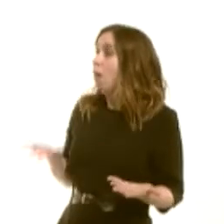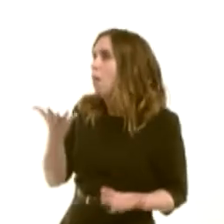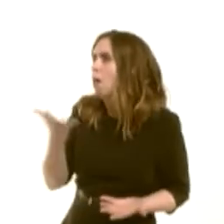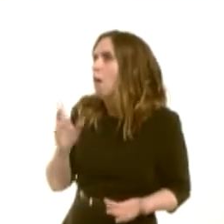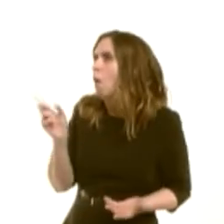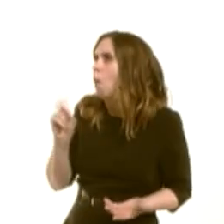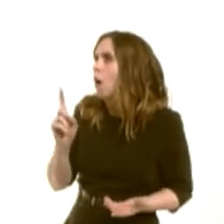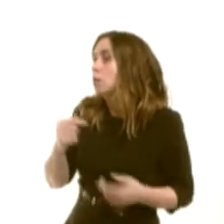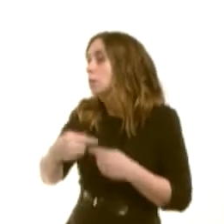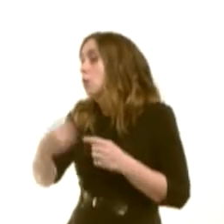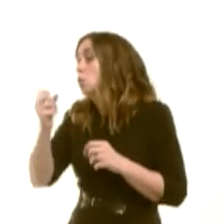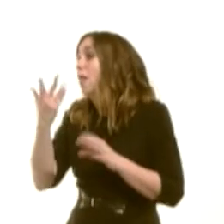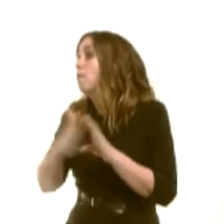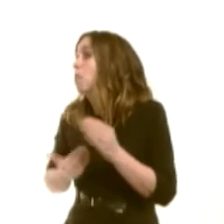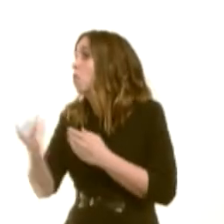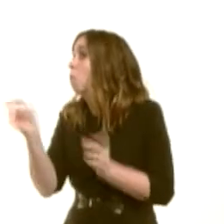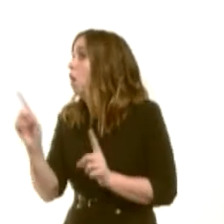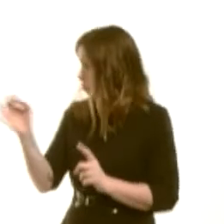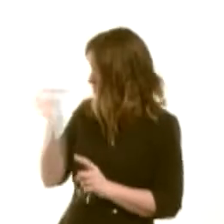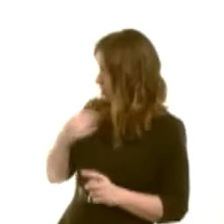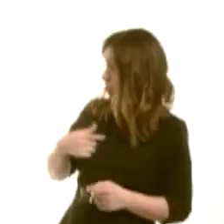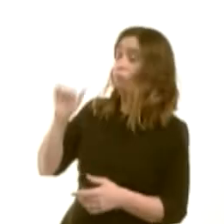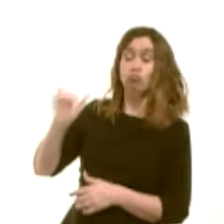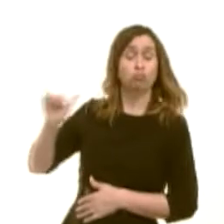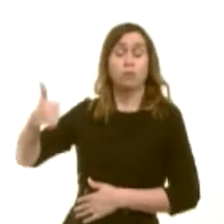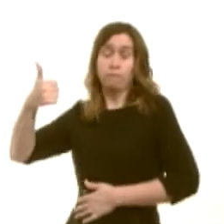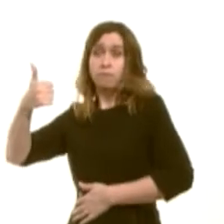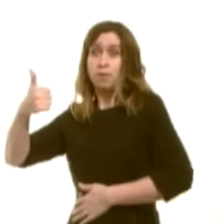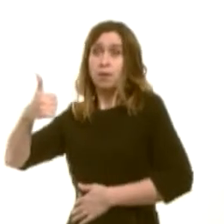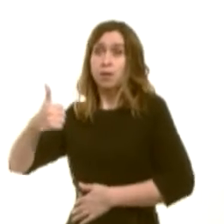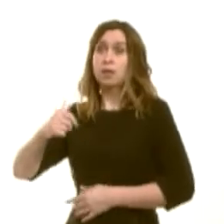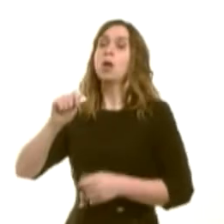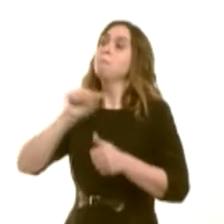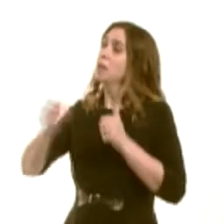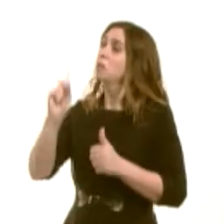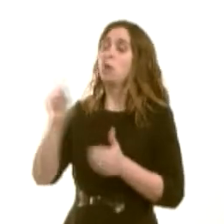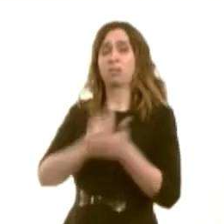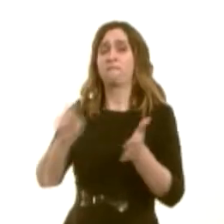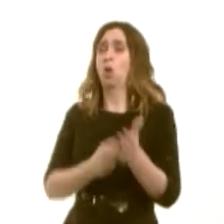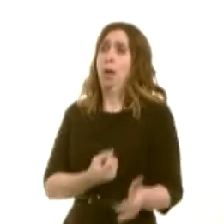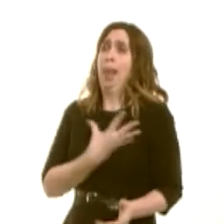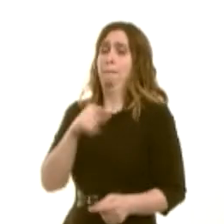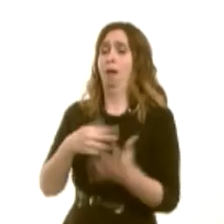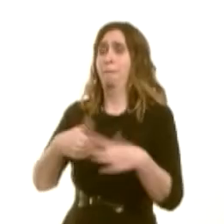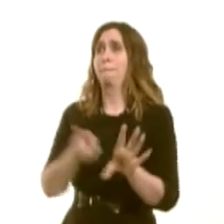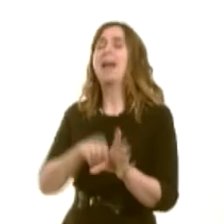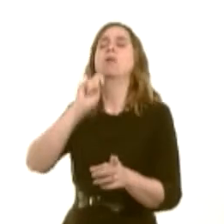can we expect over the next year? It's a fair question. I'll give him the answer. A Labour government in May, and then things will change for the better.